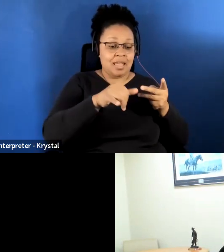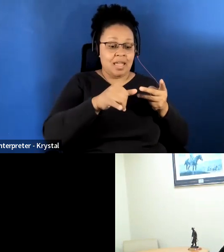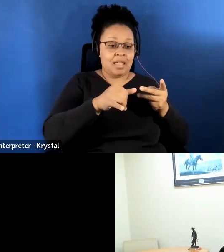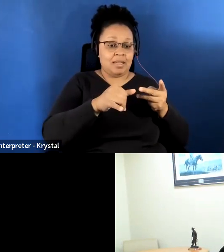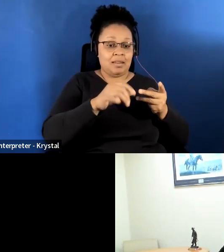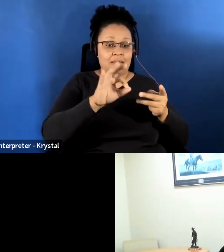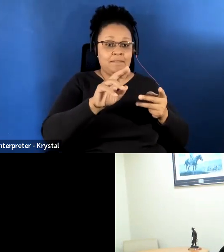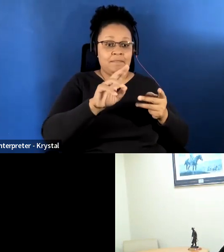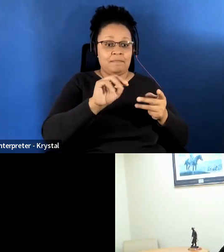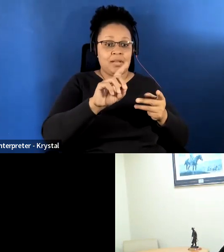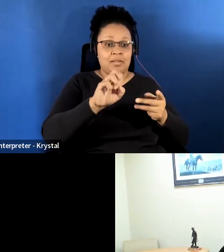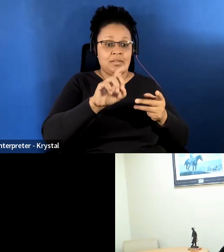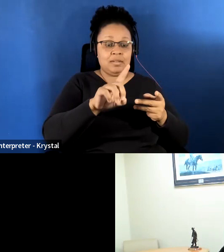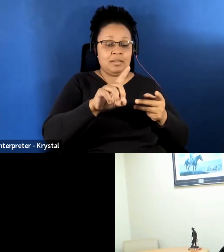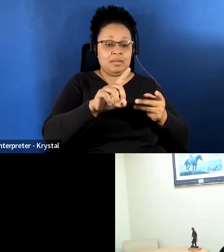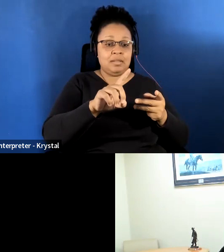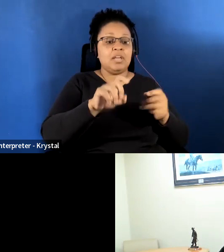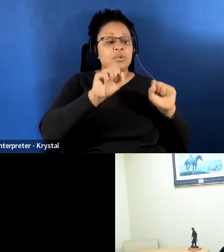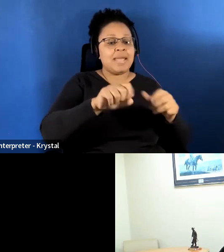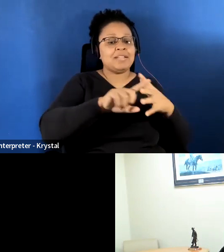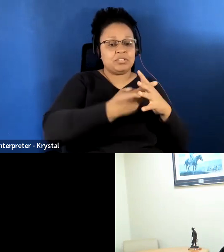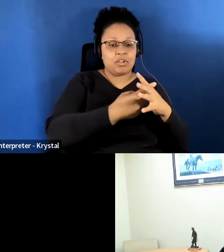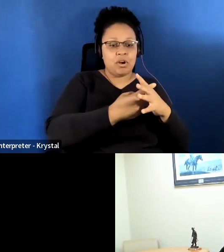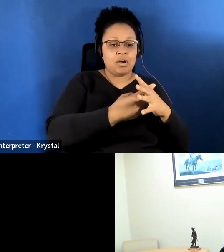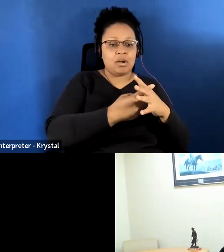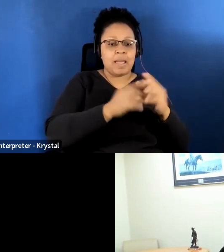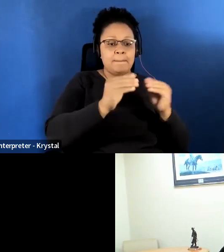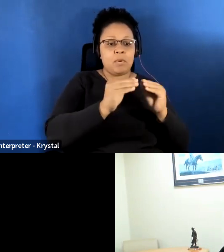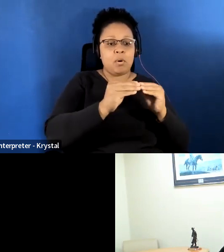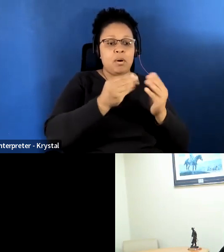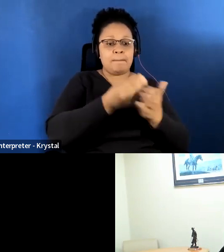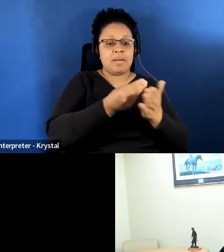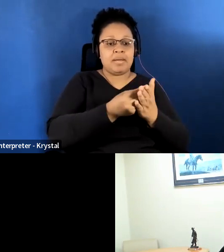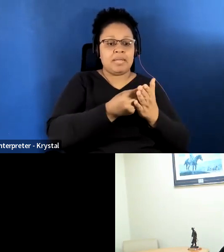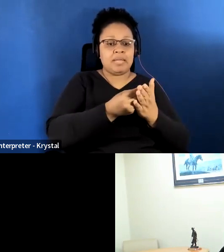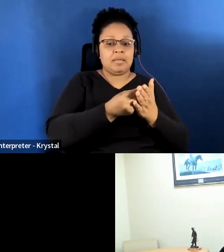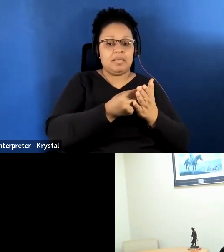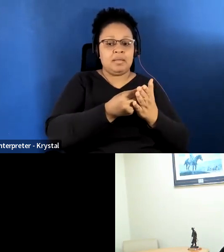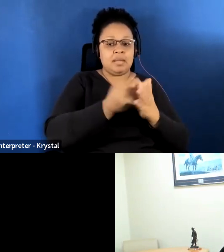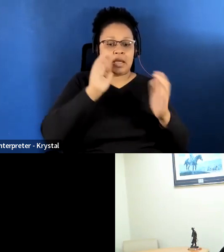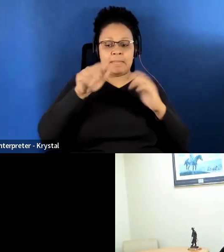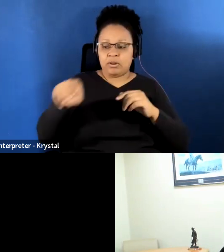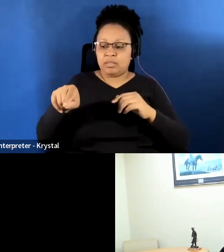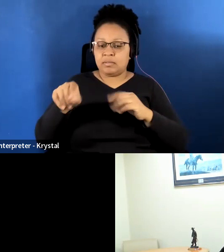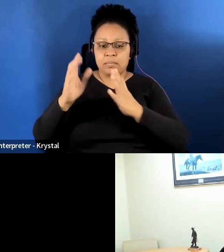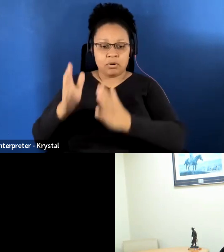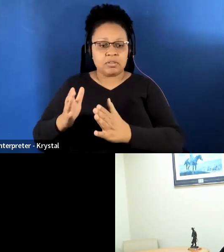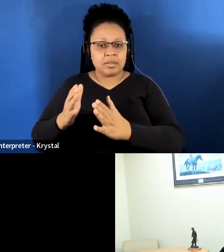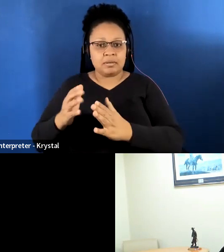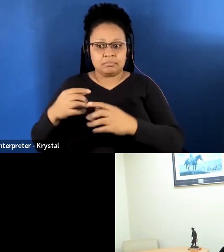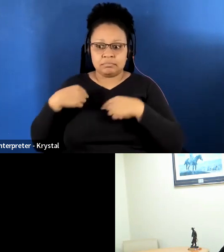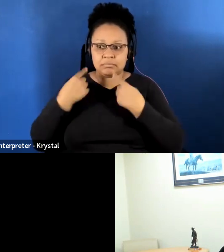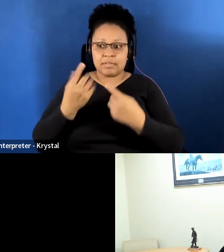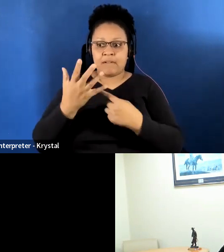funded, I can start that person coming in the door at more money than I'm paying somebody who's been here for 5 or 6 or 7 years, which